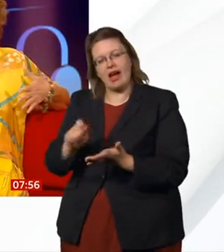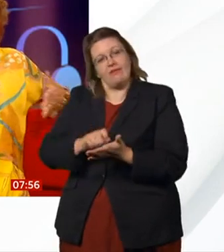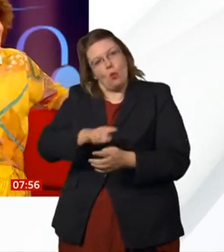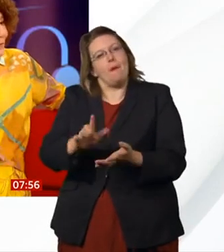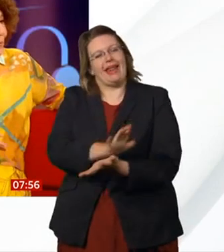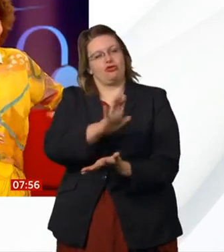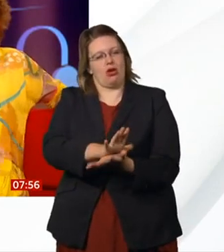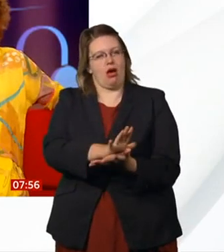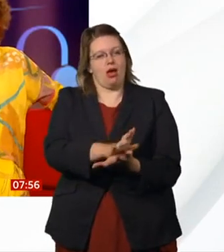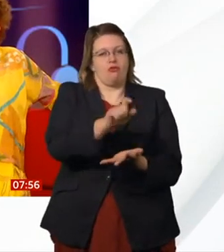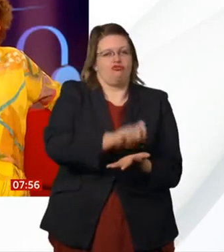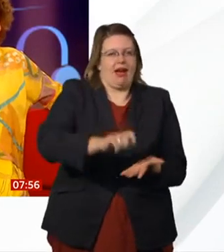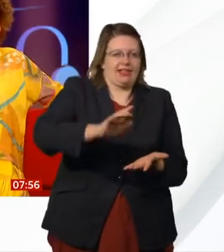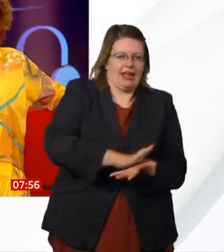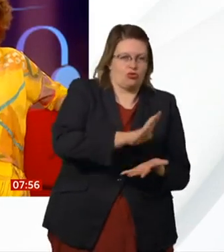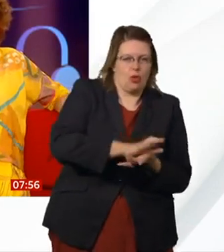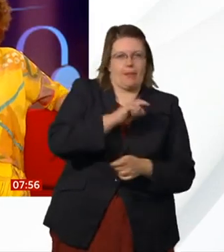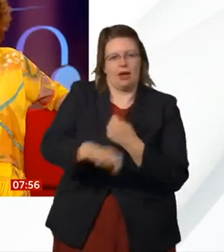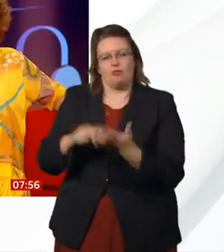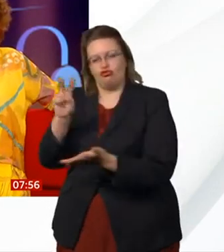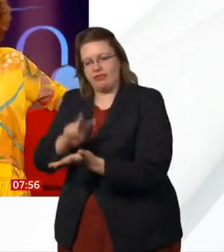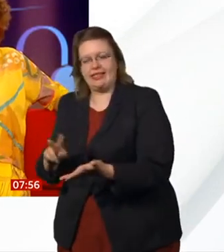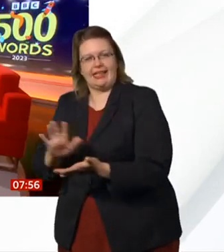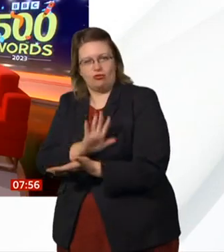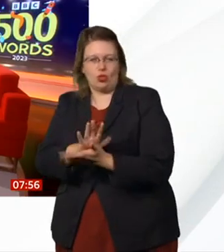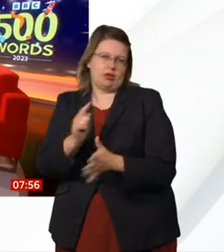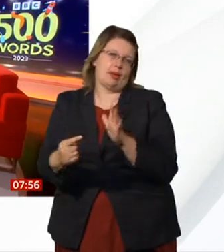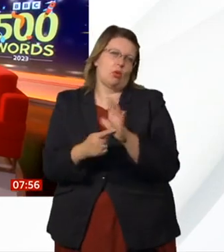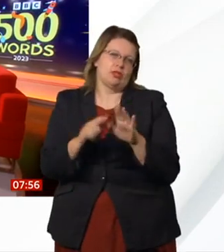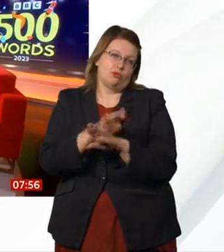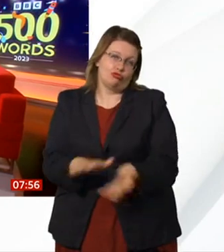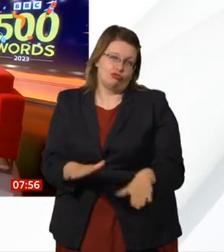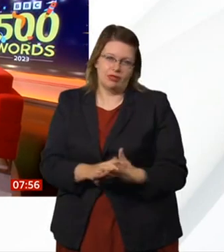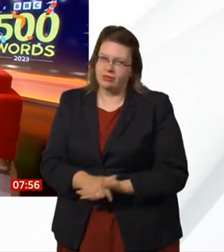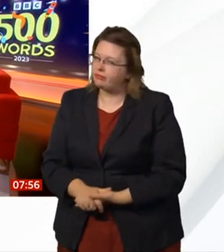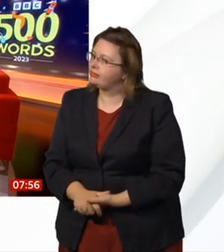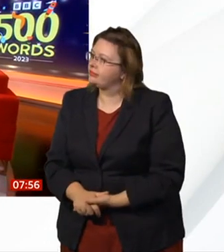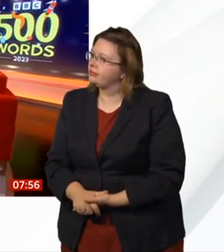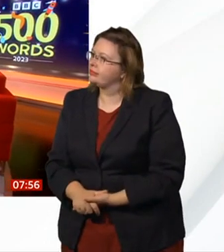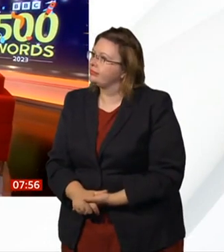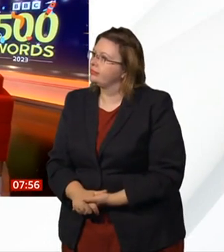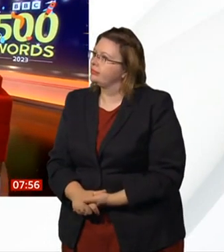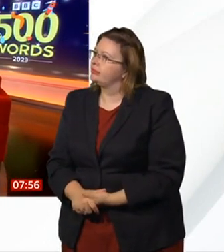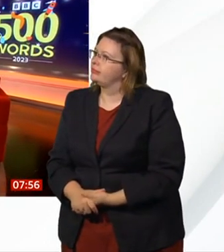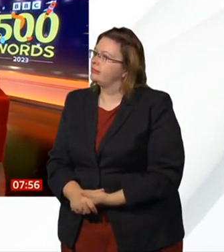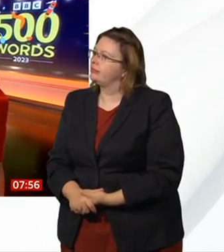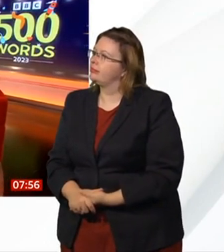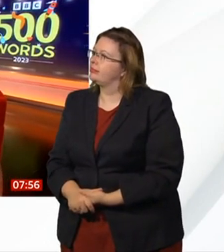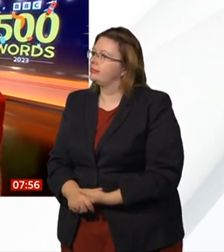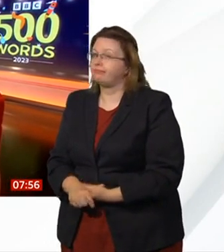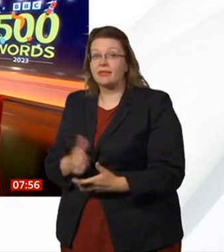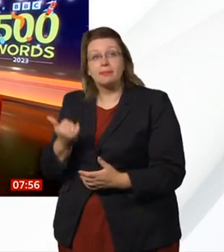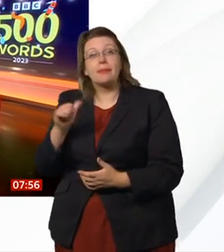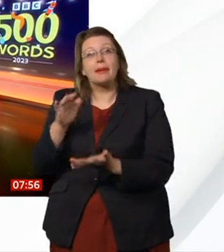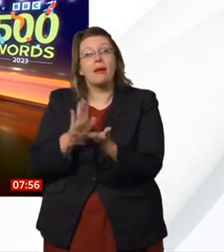also leads to reading for pleasure, which is so important. OK, but realistically, if mums and dads say at the table tonight, OK,